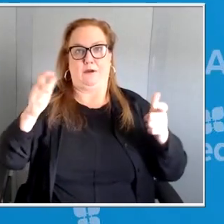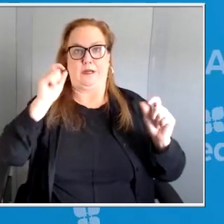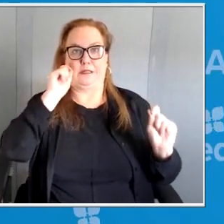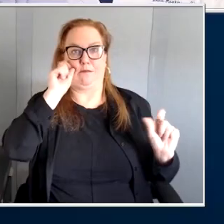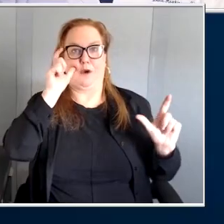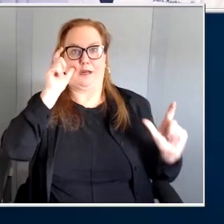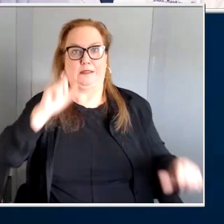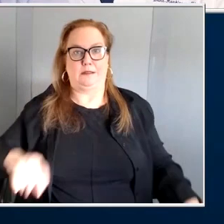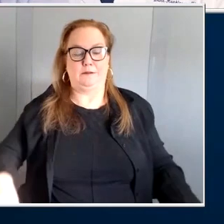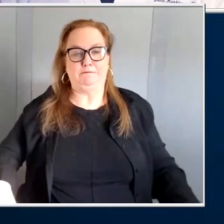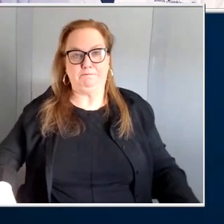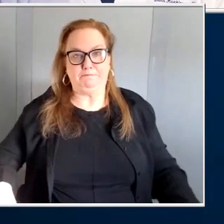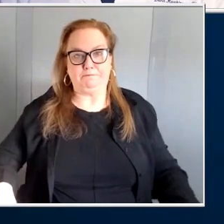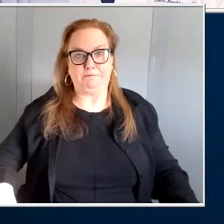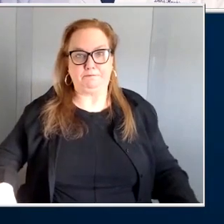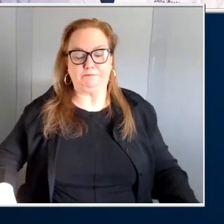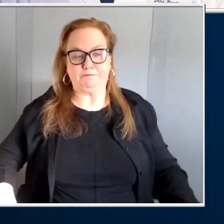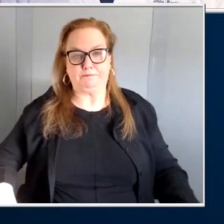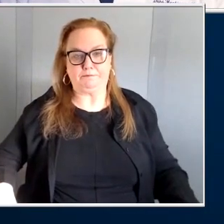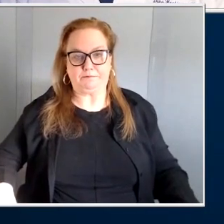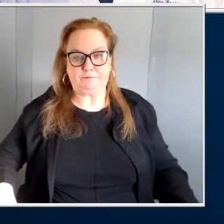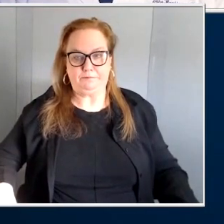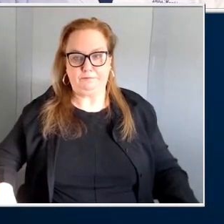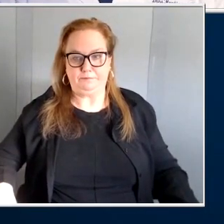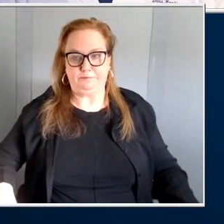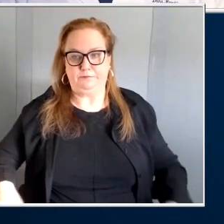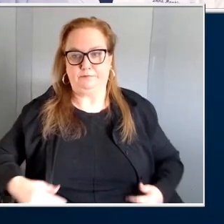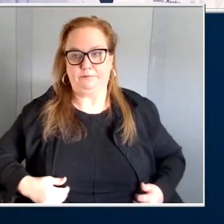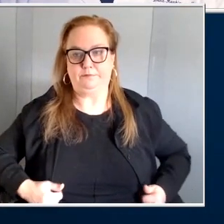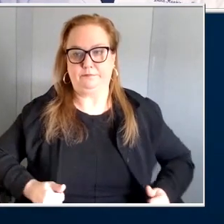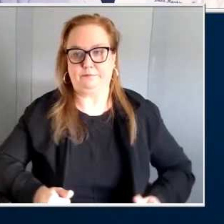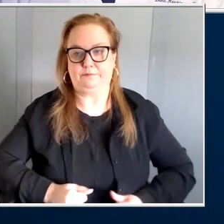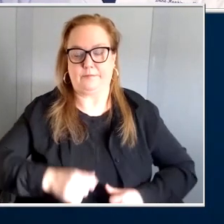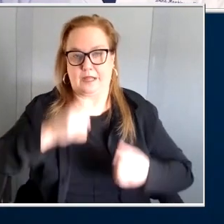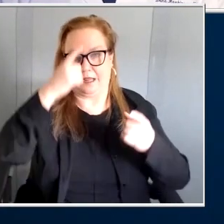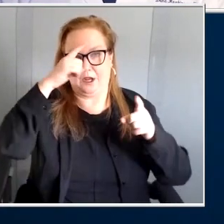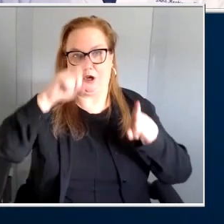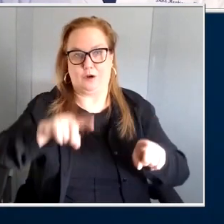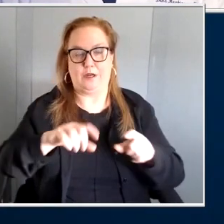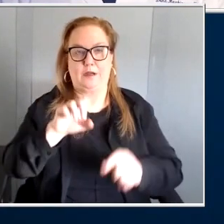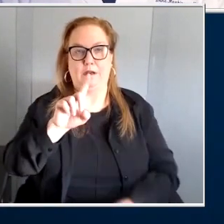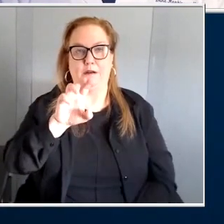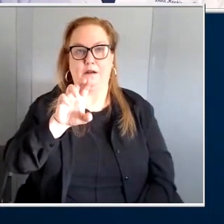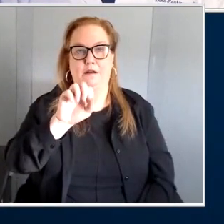say. Yeah, I agree. Dr. Steele.